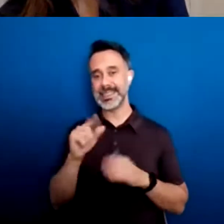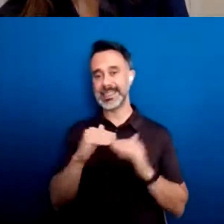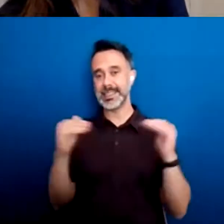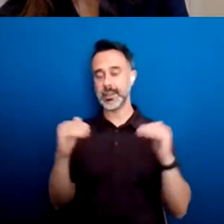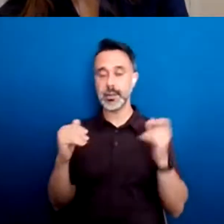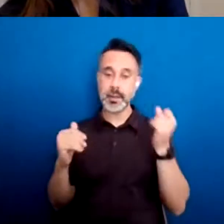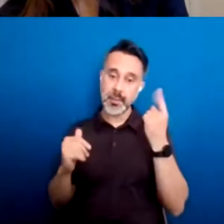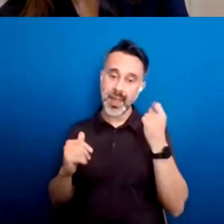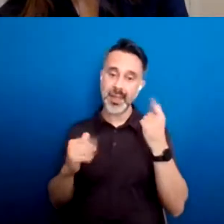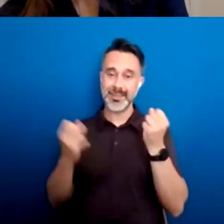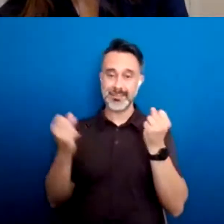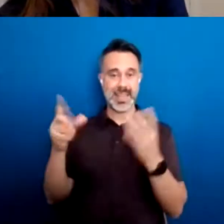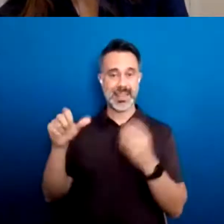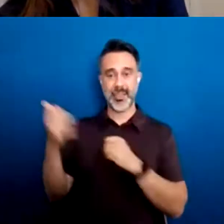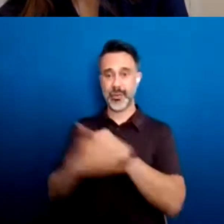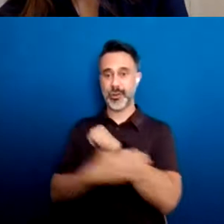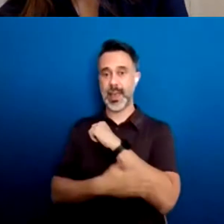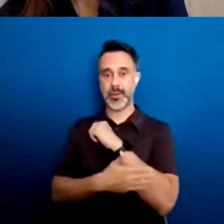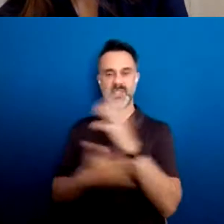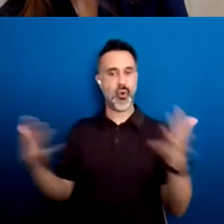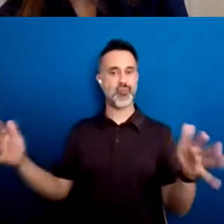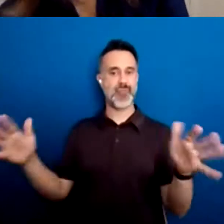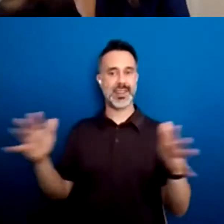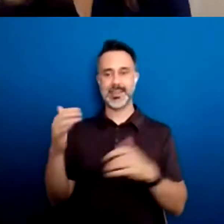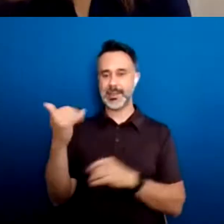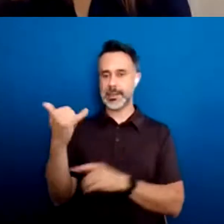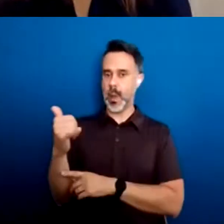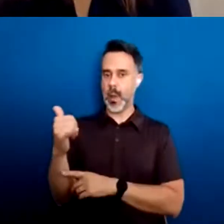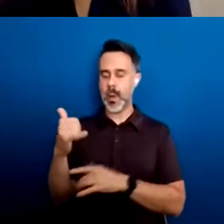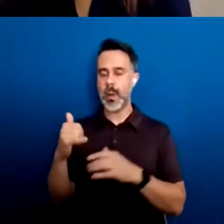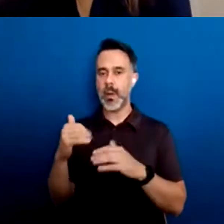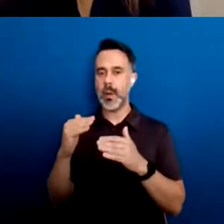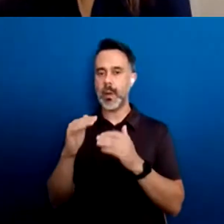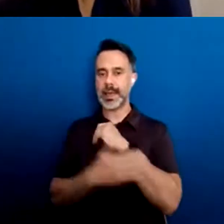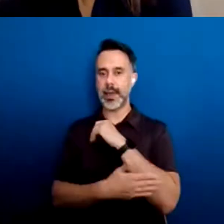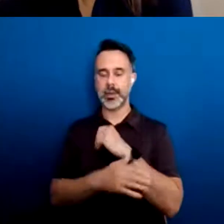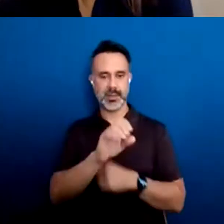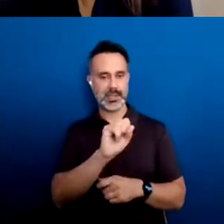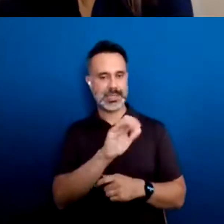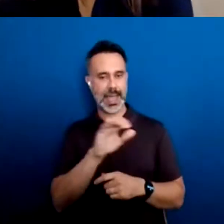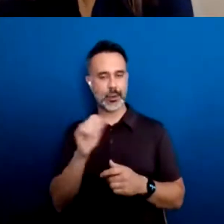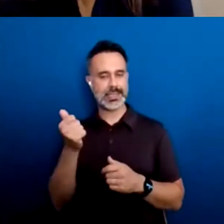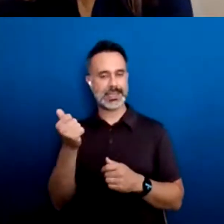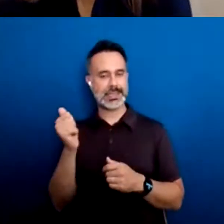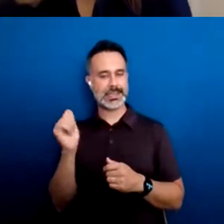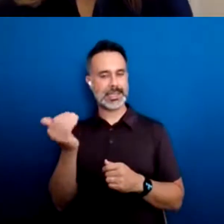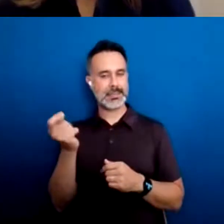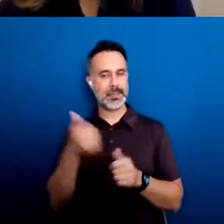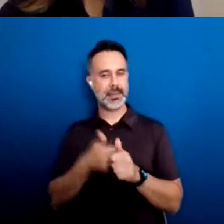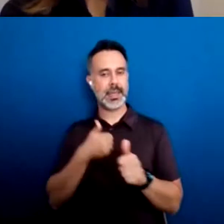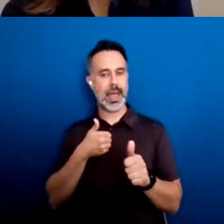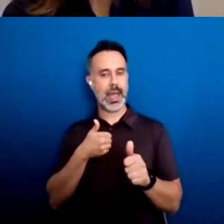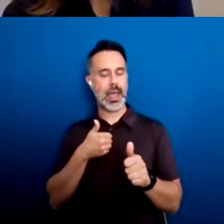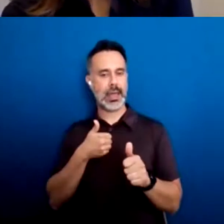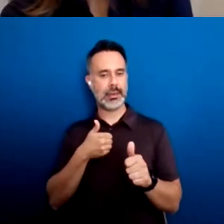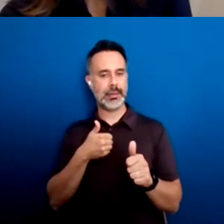other counties have already made it to yellow, and Sacramento County seems to be a little bit behind. And some of that